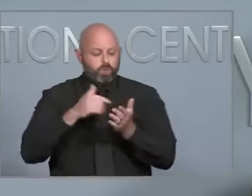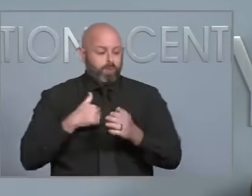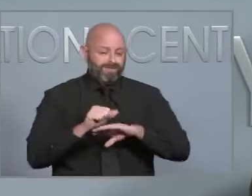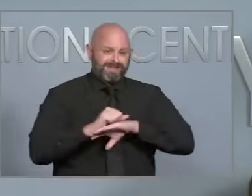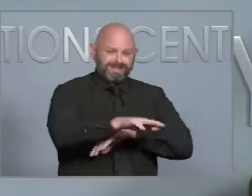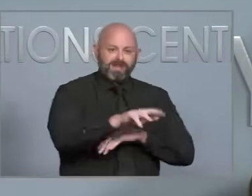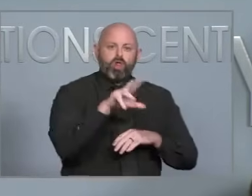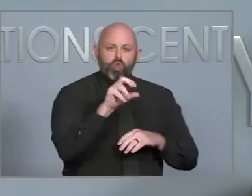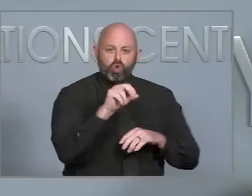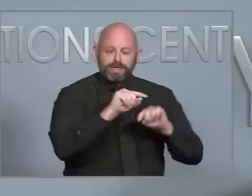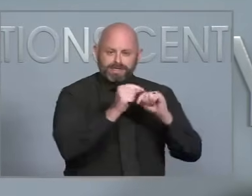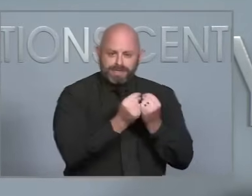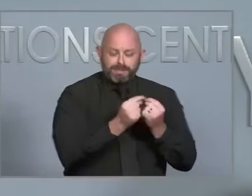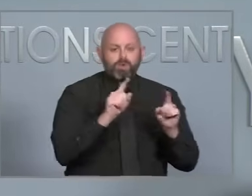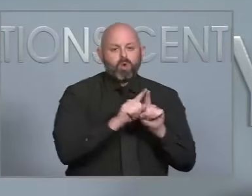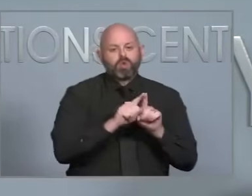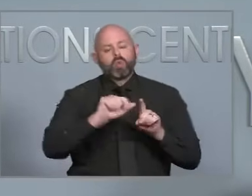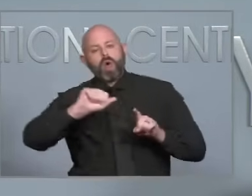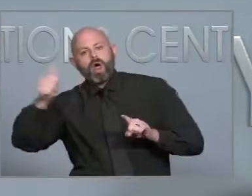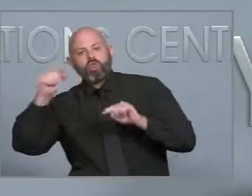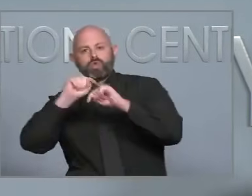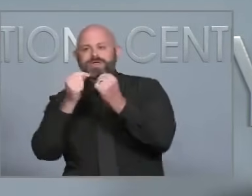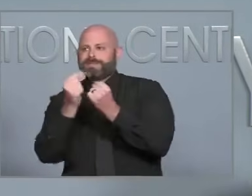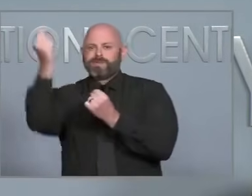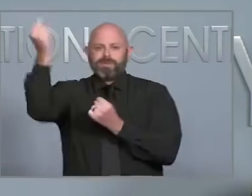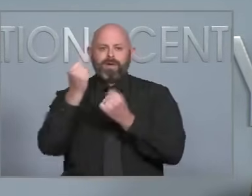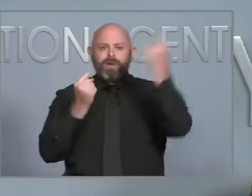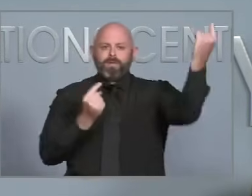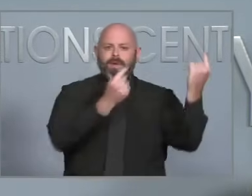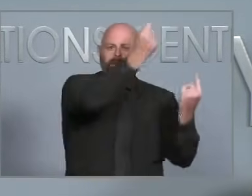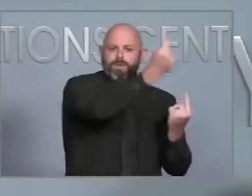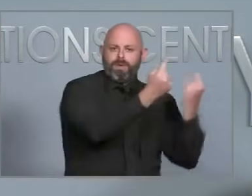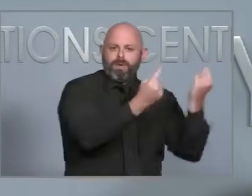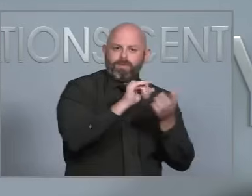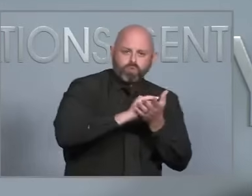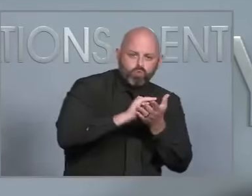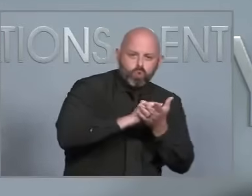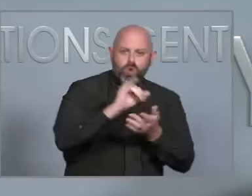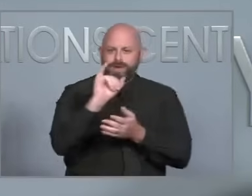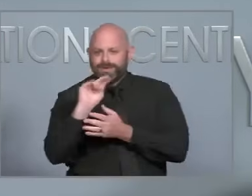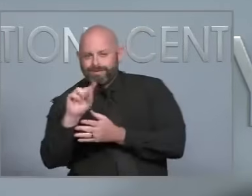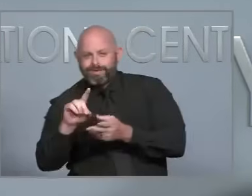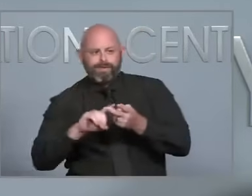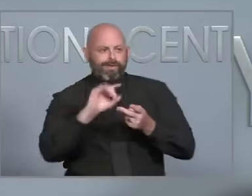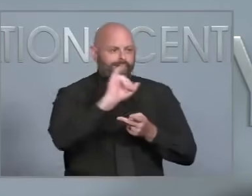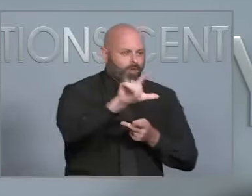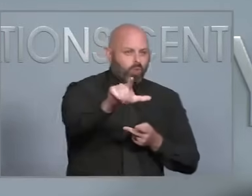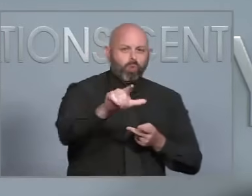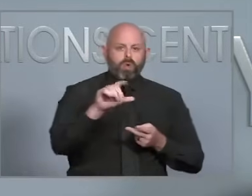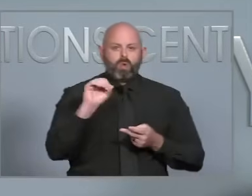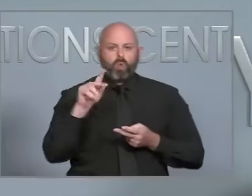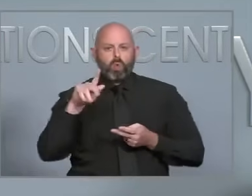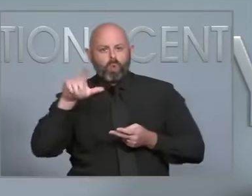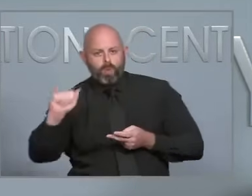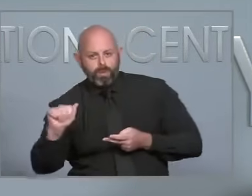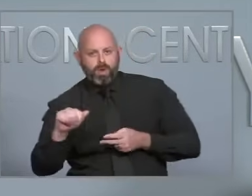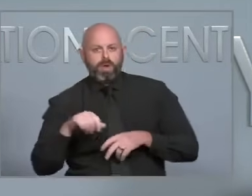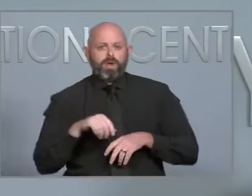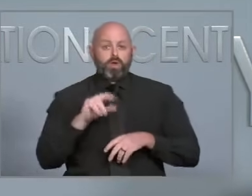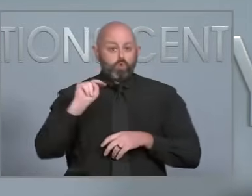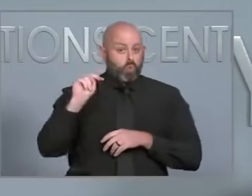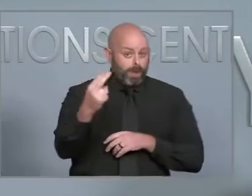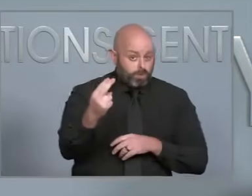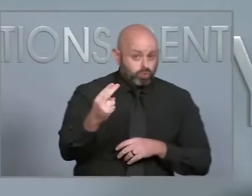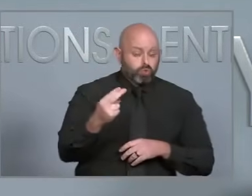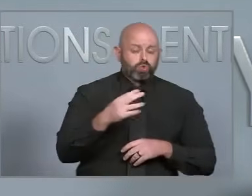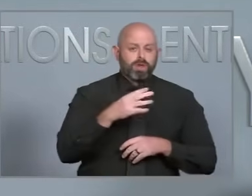and added additional swiftwater rescue teams from New York, Indiana, Illinois, Oklahoma, New